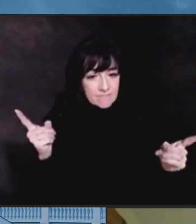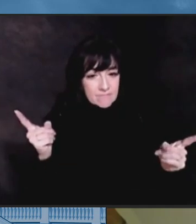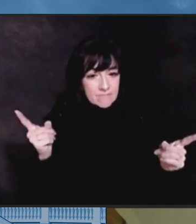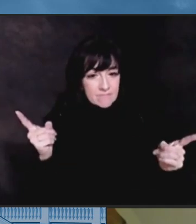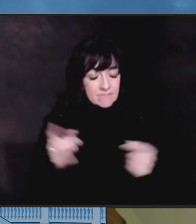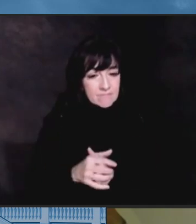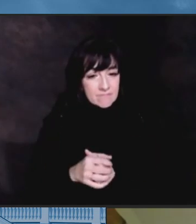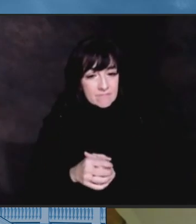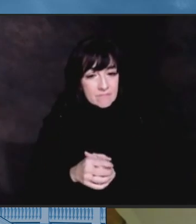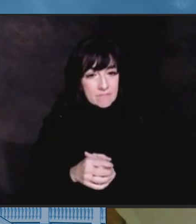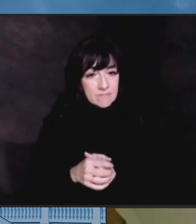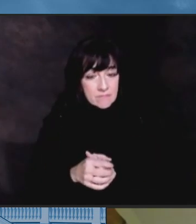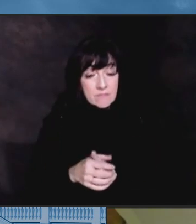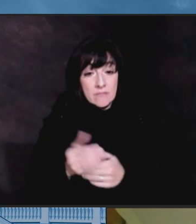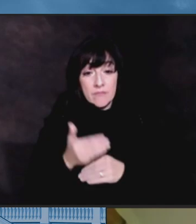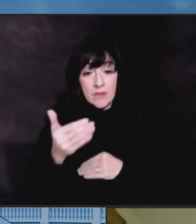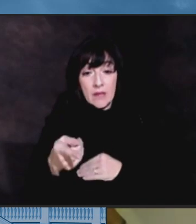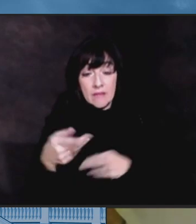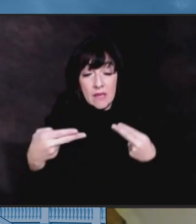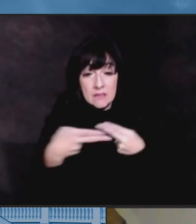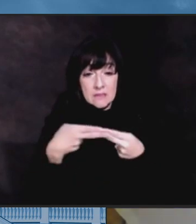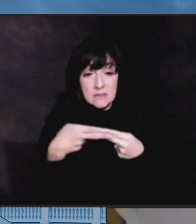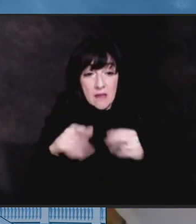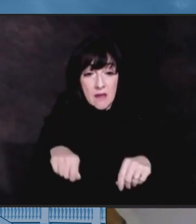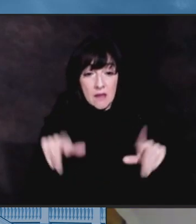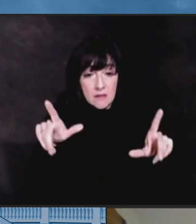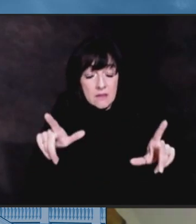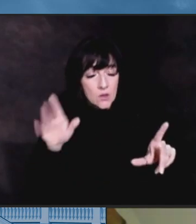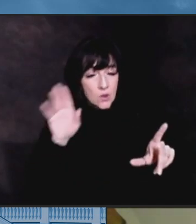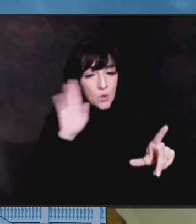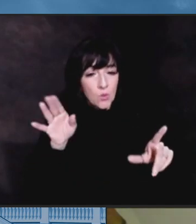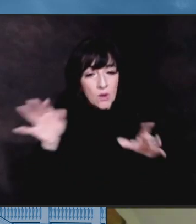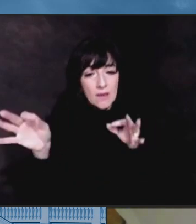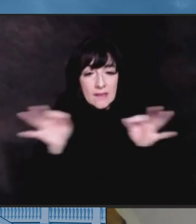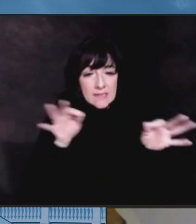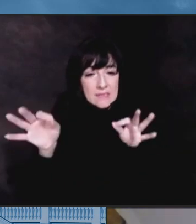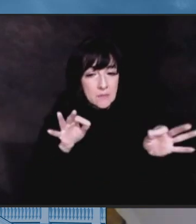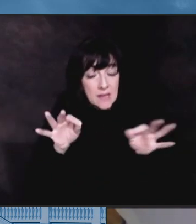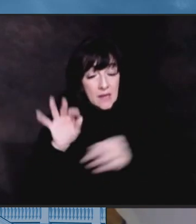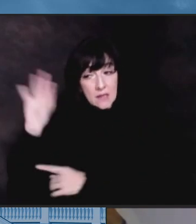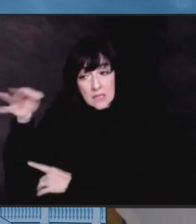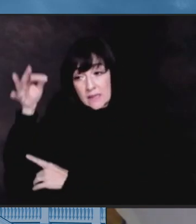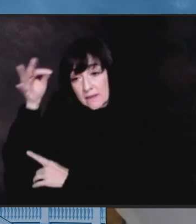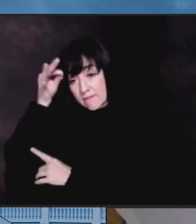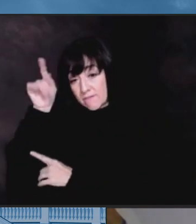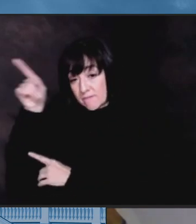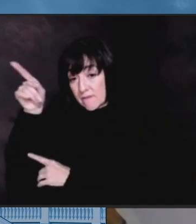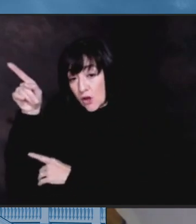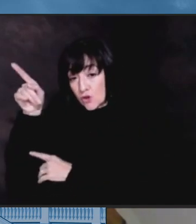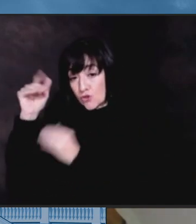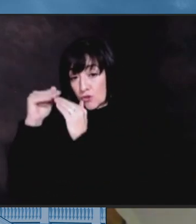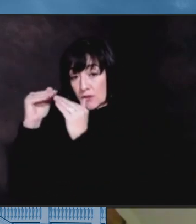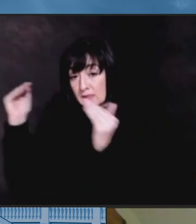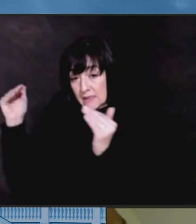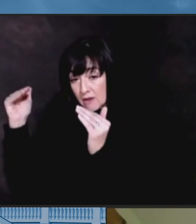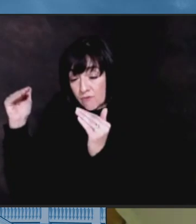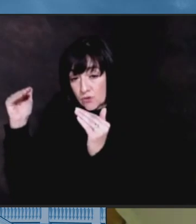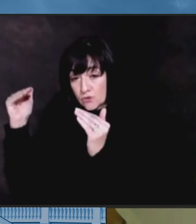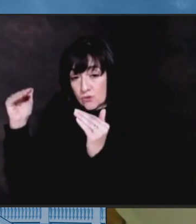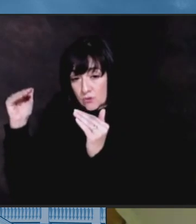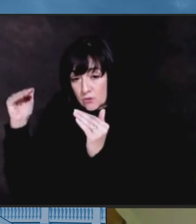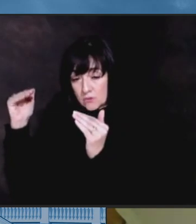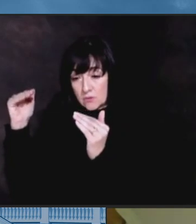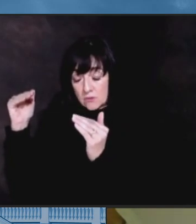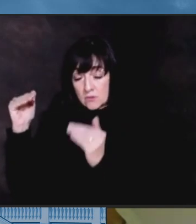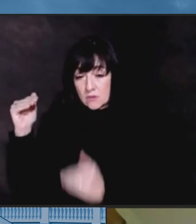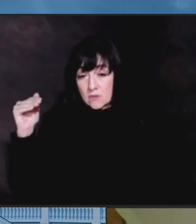So on the next slide, let me talk about some of what's going on at the federal level, which is on